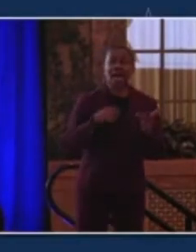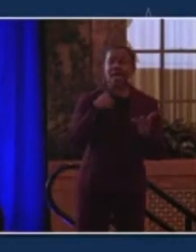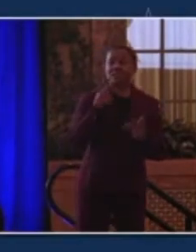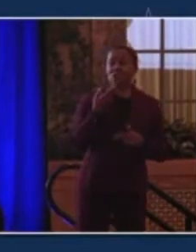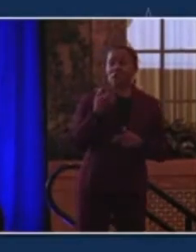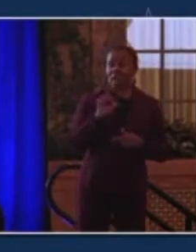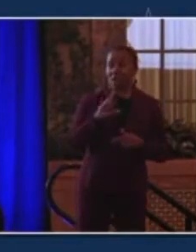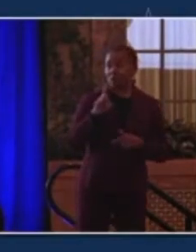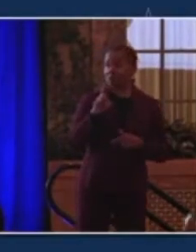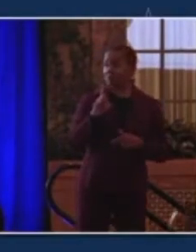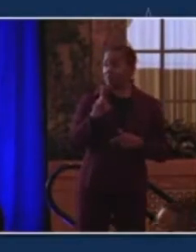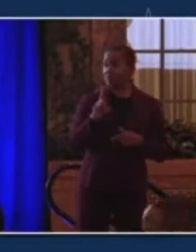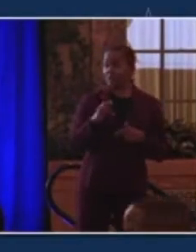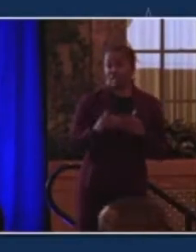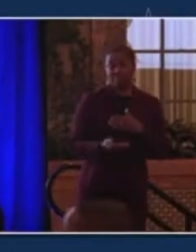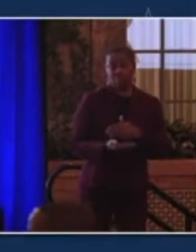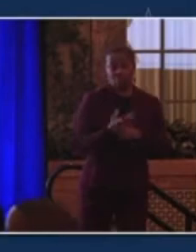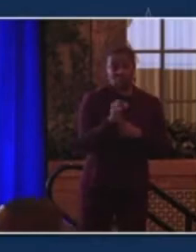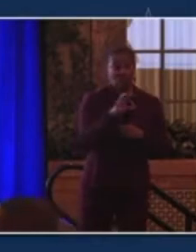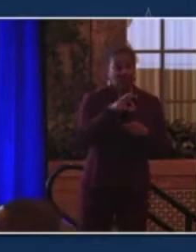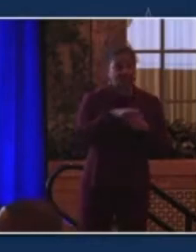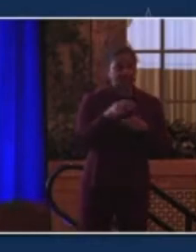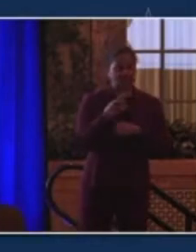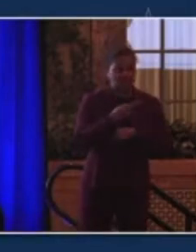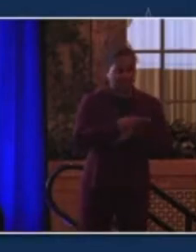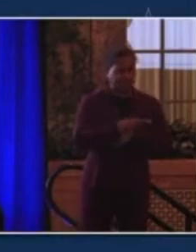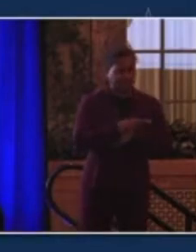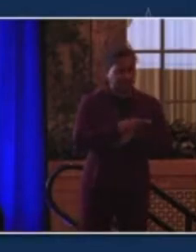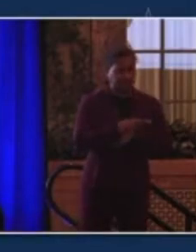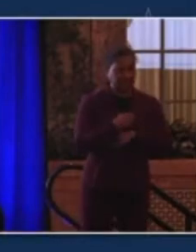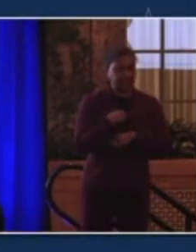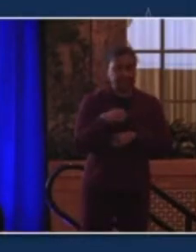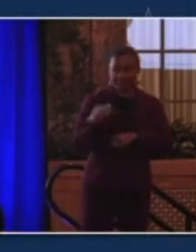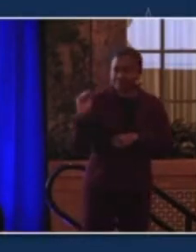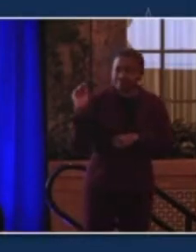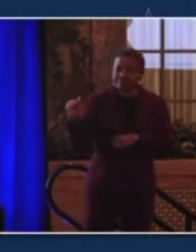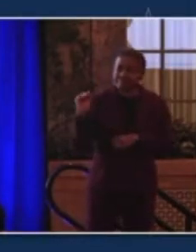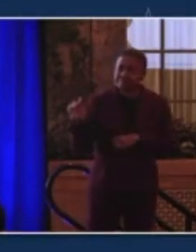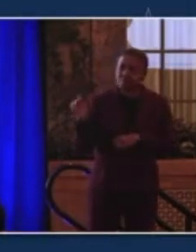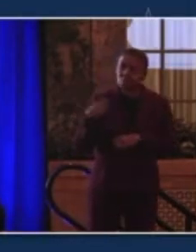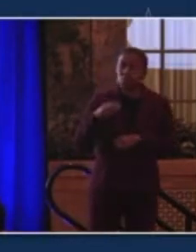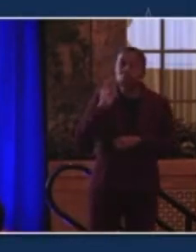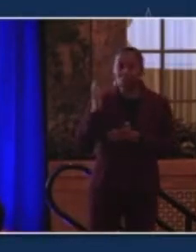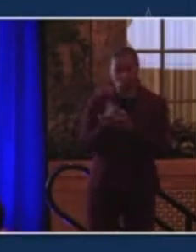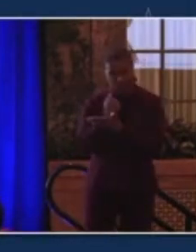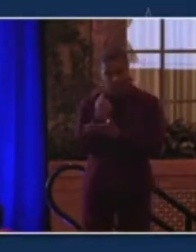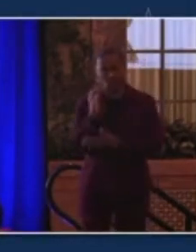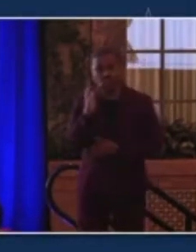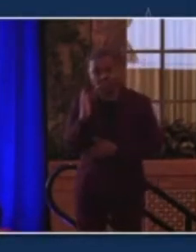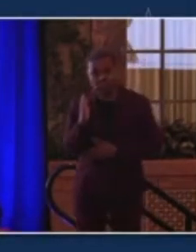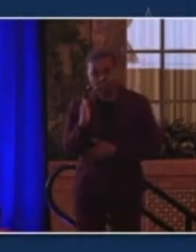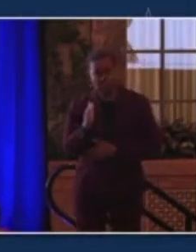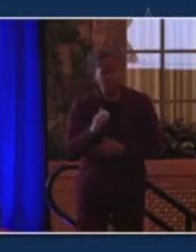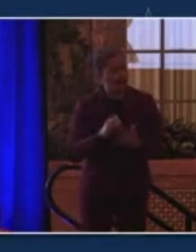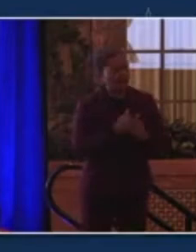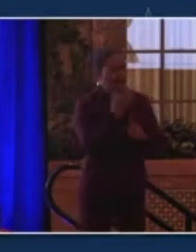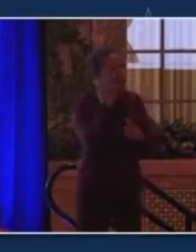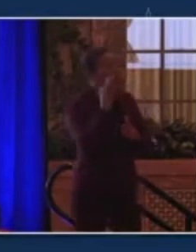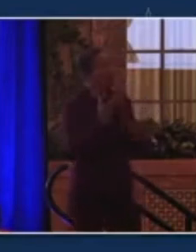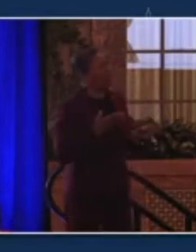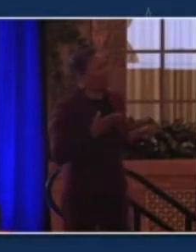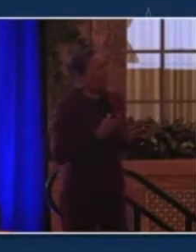Harold the morning of Election Day, I said, Harold, we're going to win. And he says, how do you know